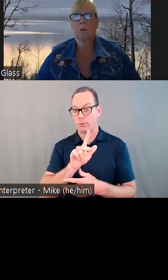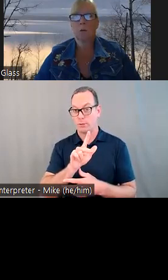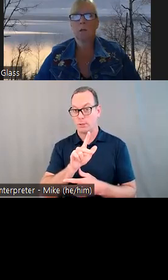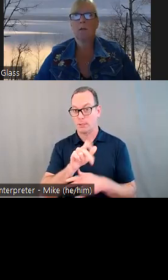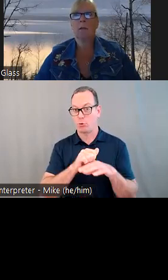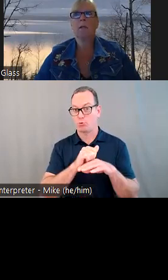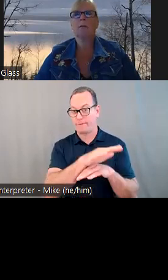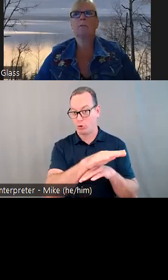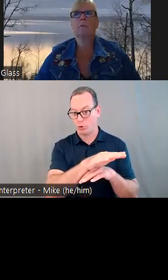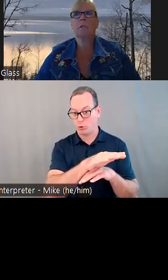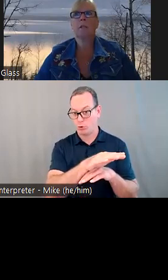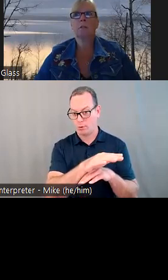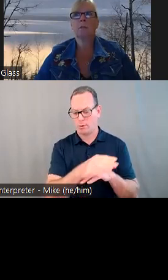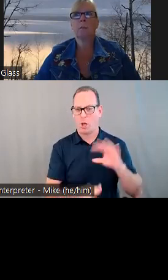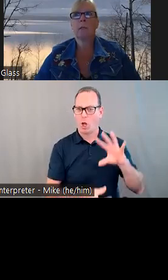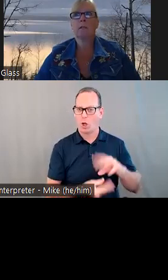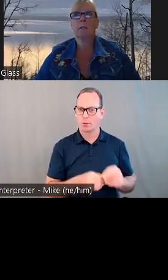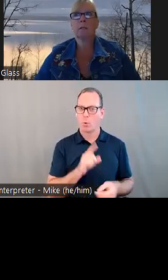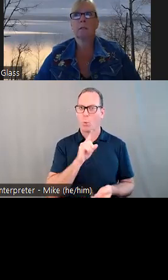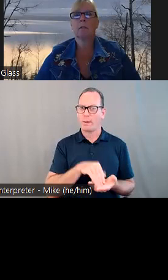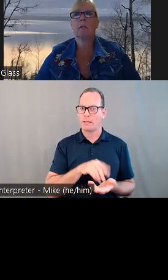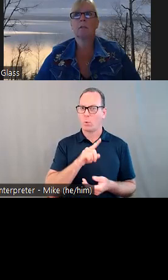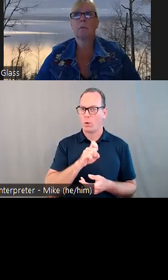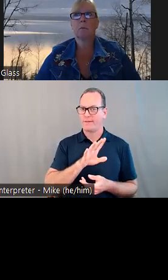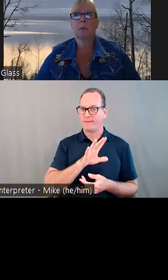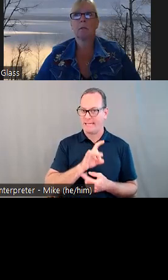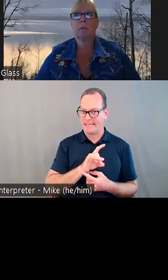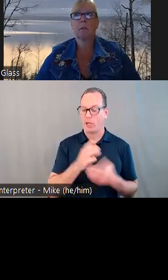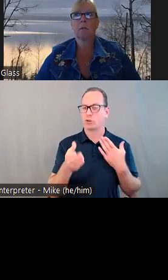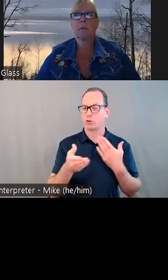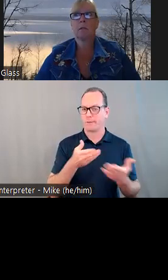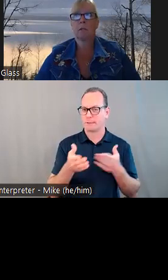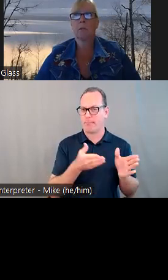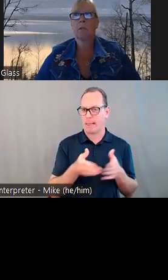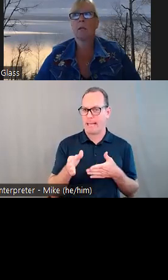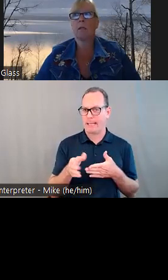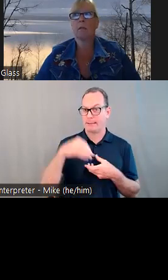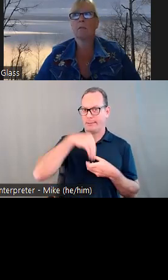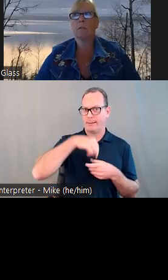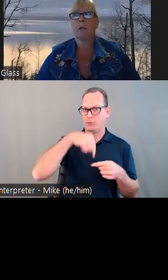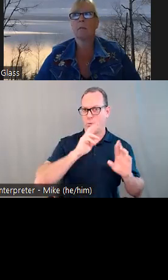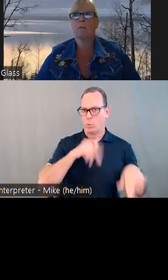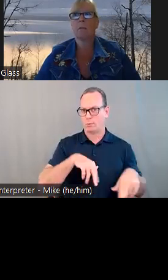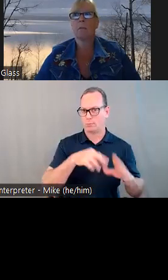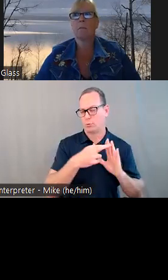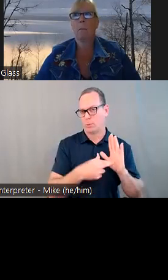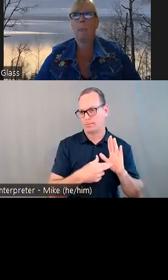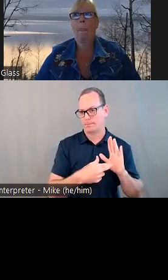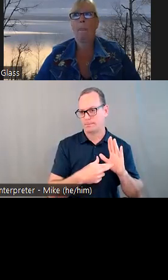of a total of 1,158 service plans that are included in this report. That's where the 97% comes